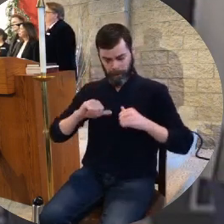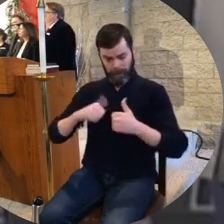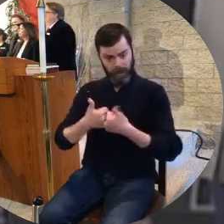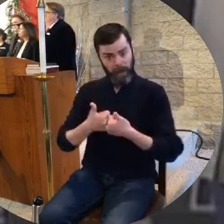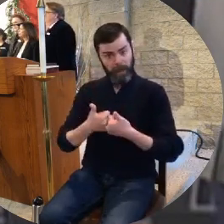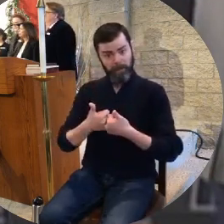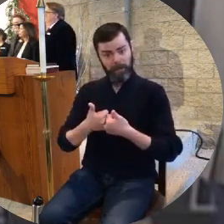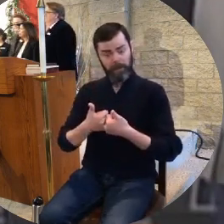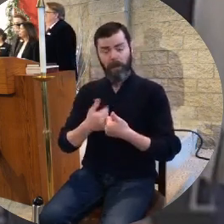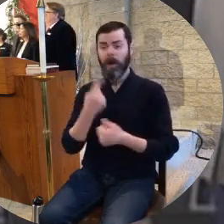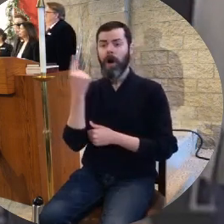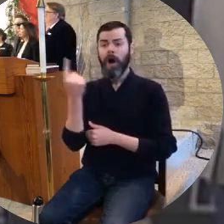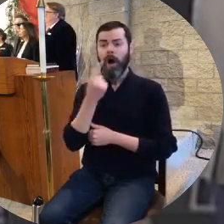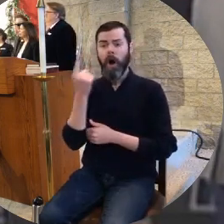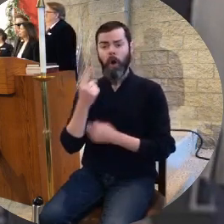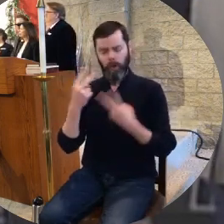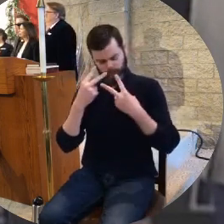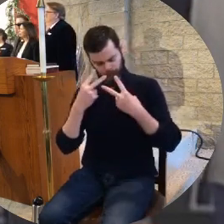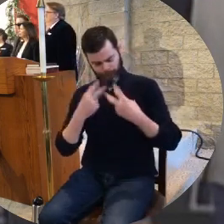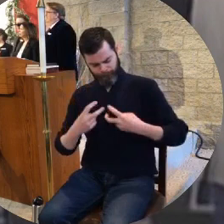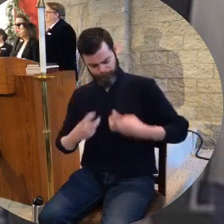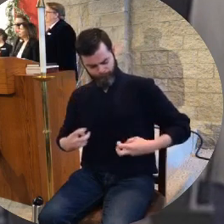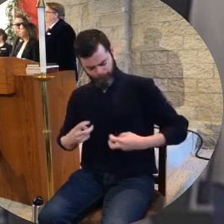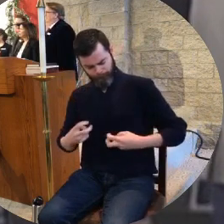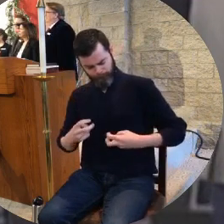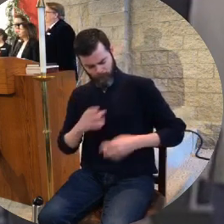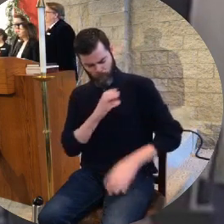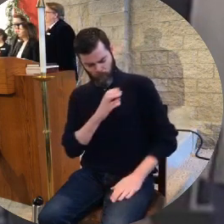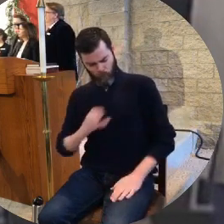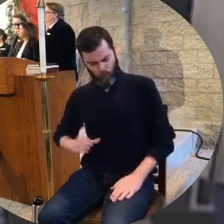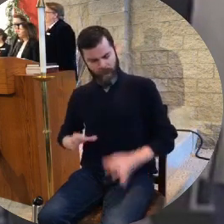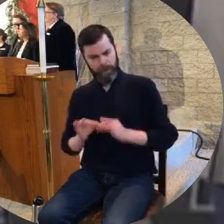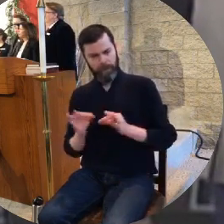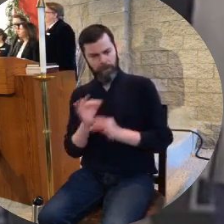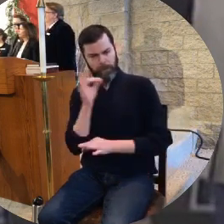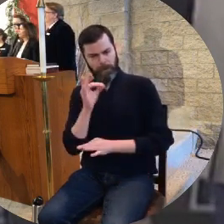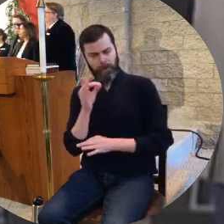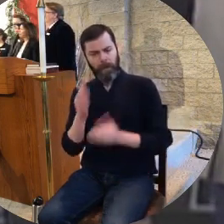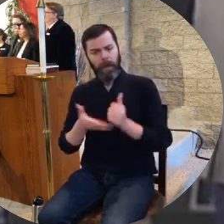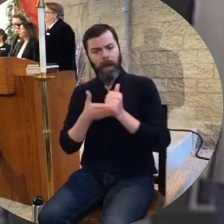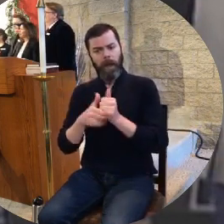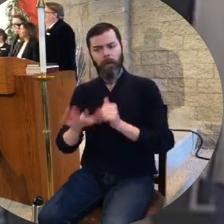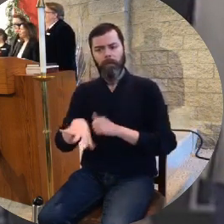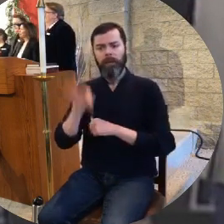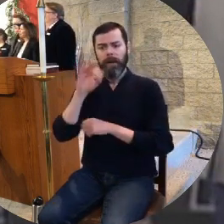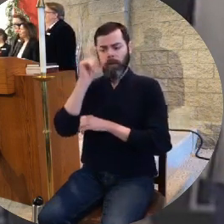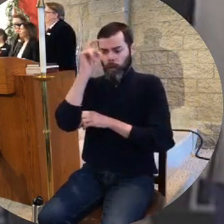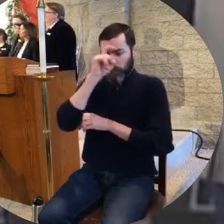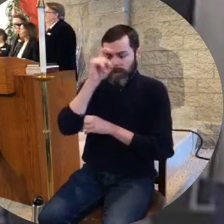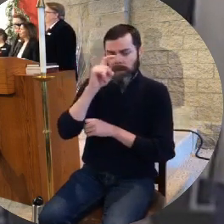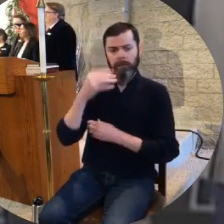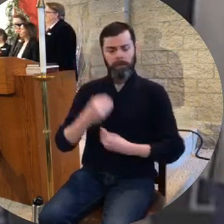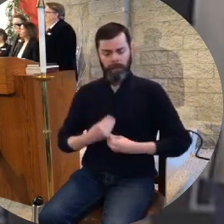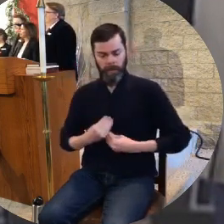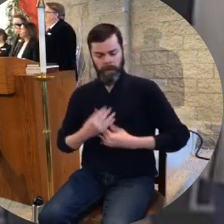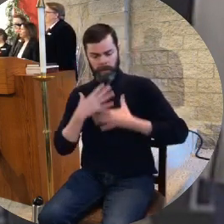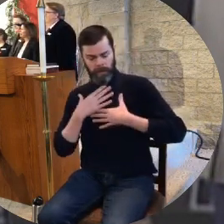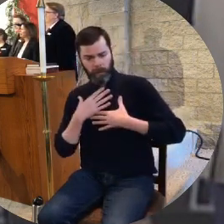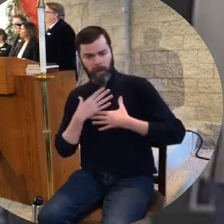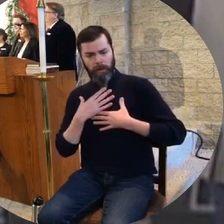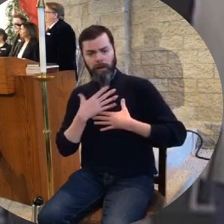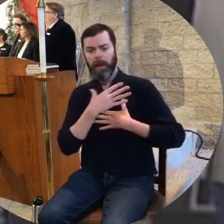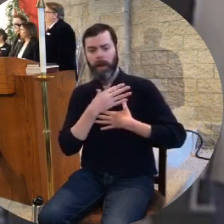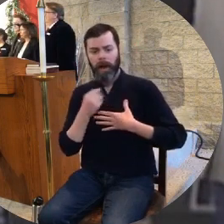look to your inner Christ spirit for wisdom, inspiration, and follow the truth teachings